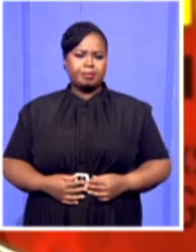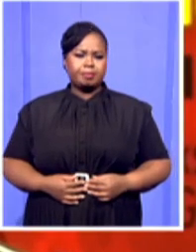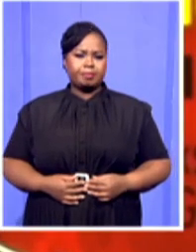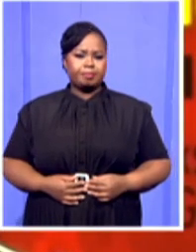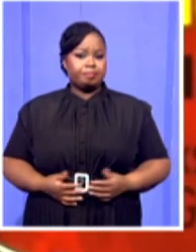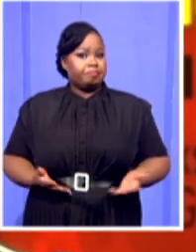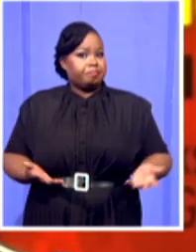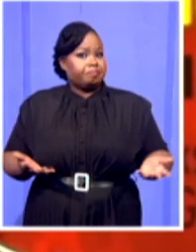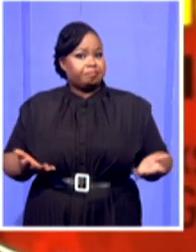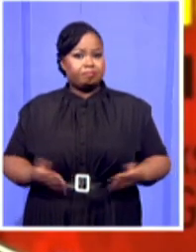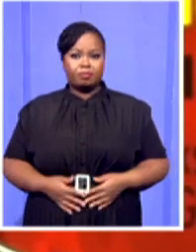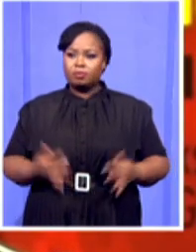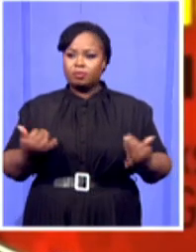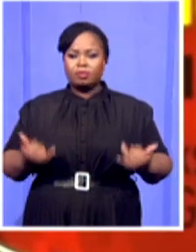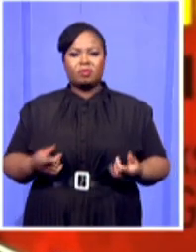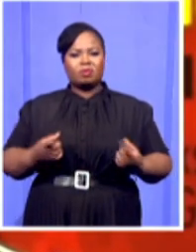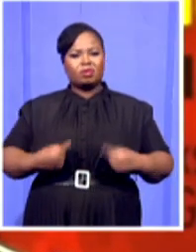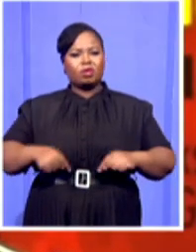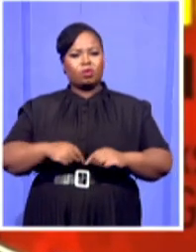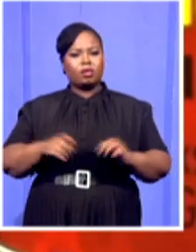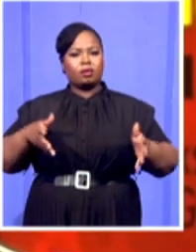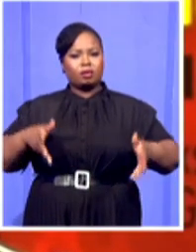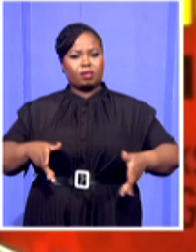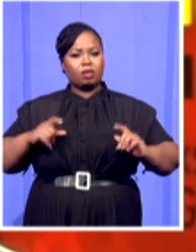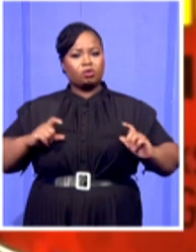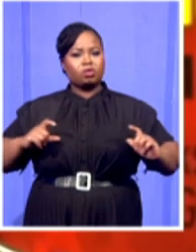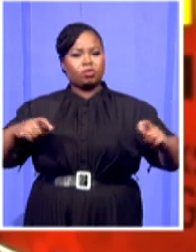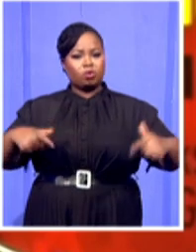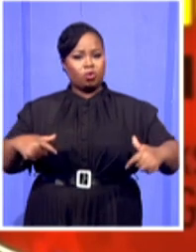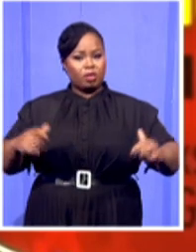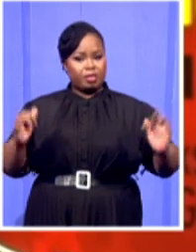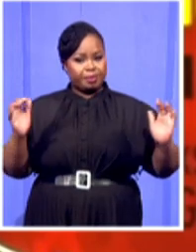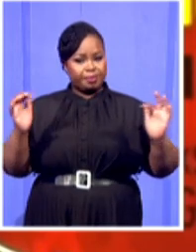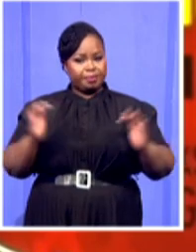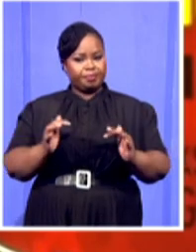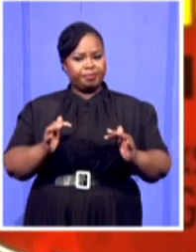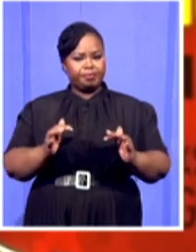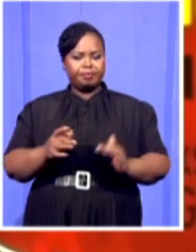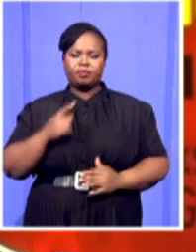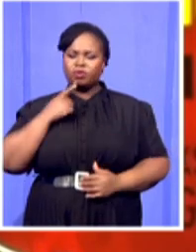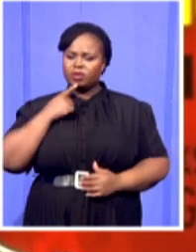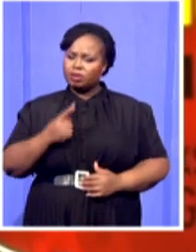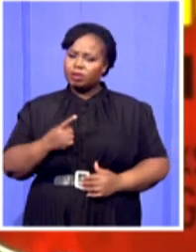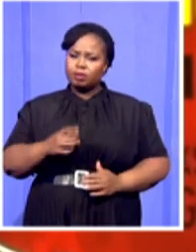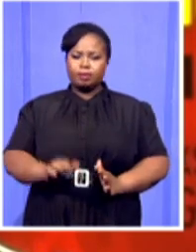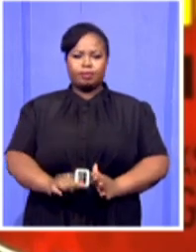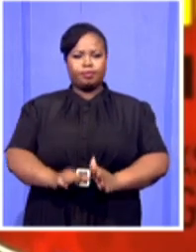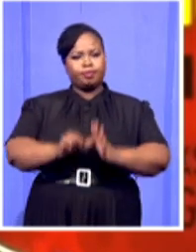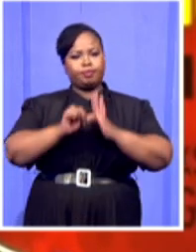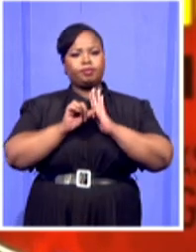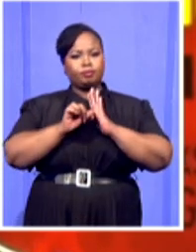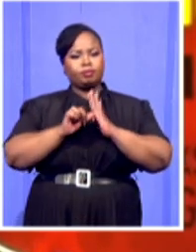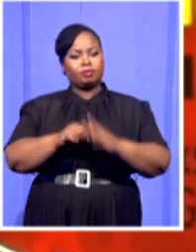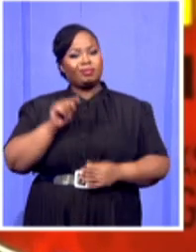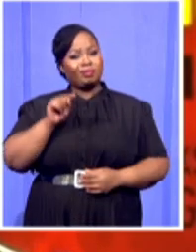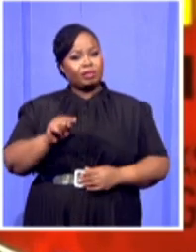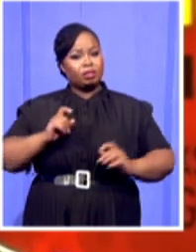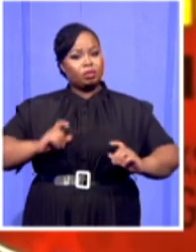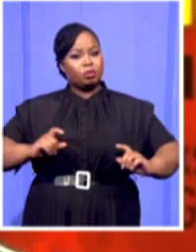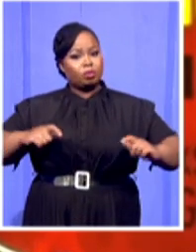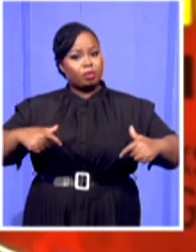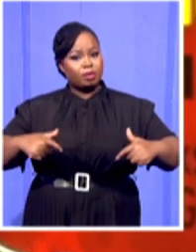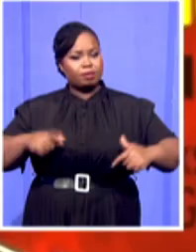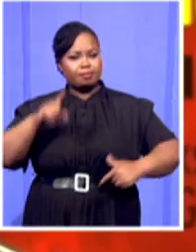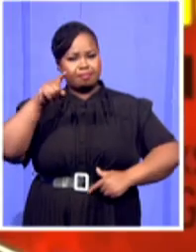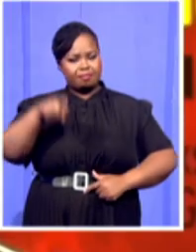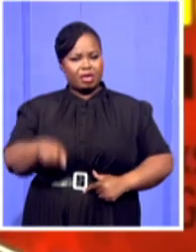So we are coming to this Congress to say that it is critical for this Congress to